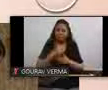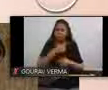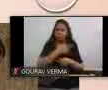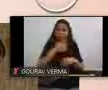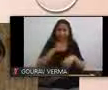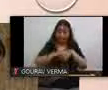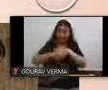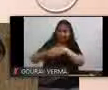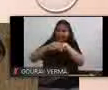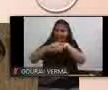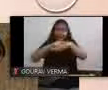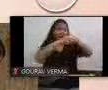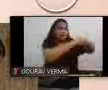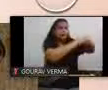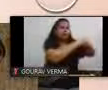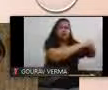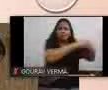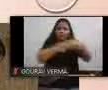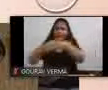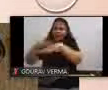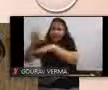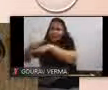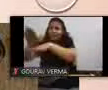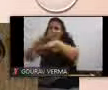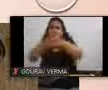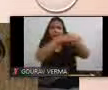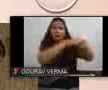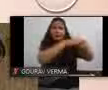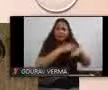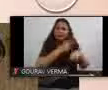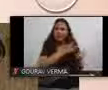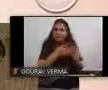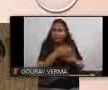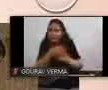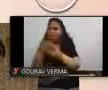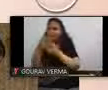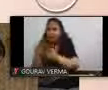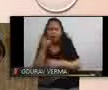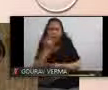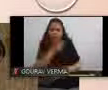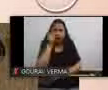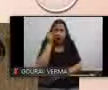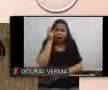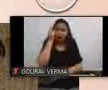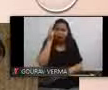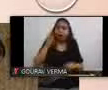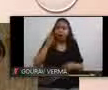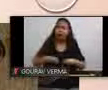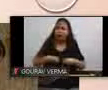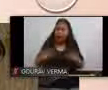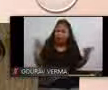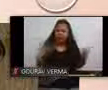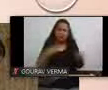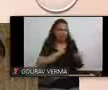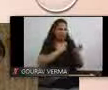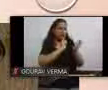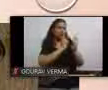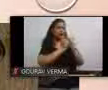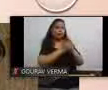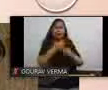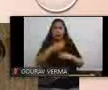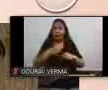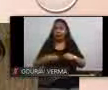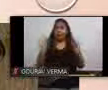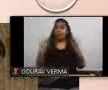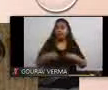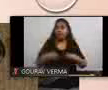many things. We have seen remarkable difference in children when they have a happy experience with